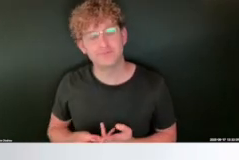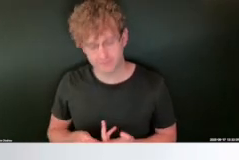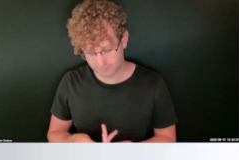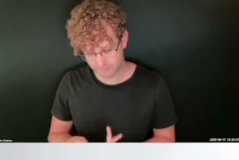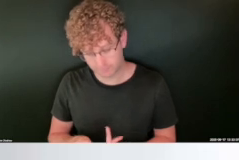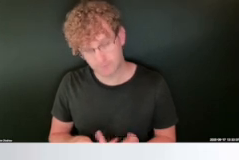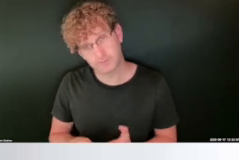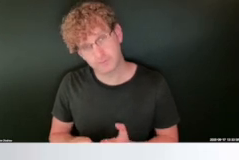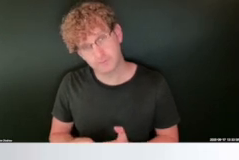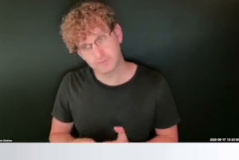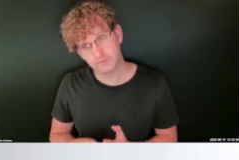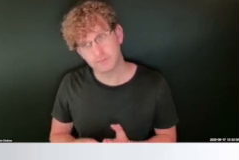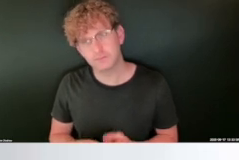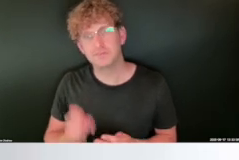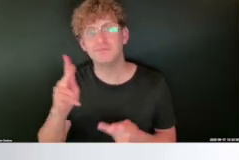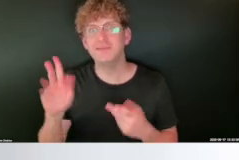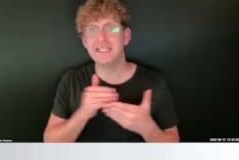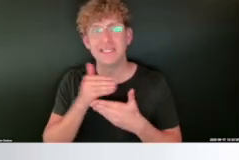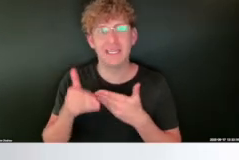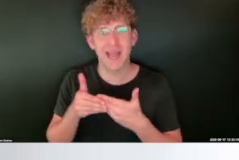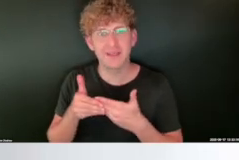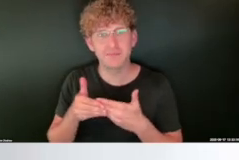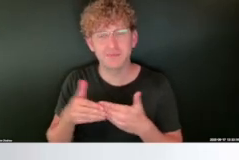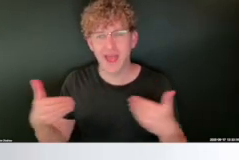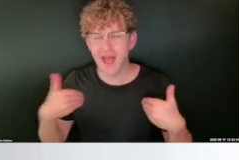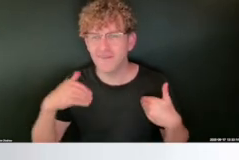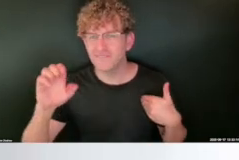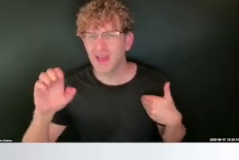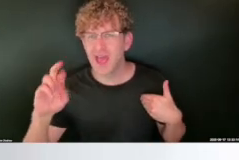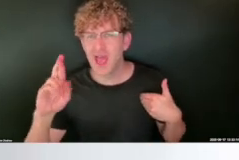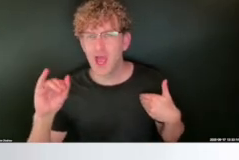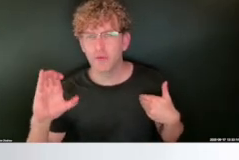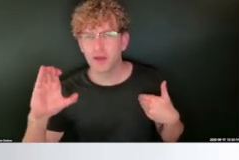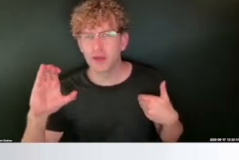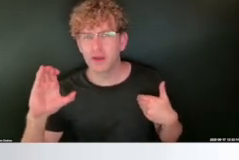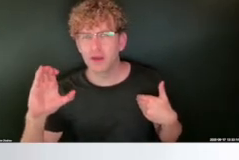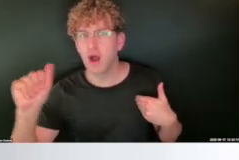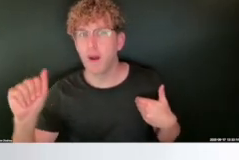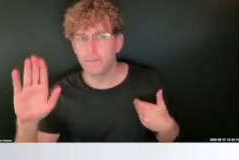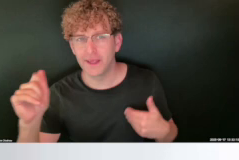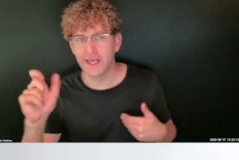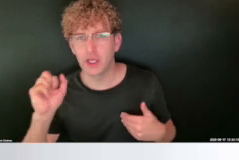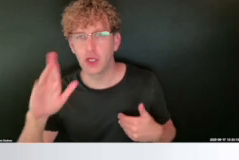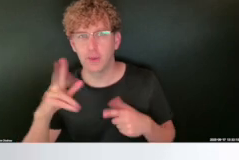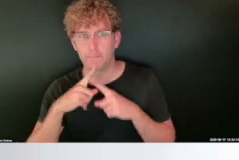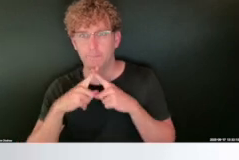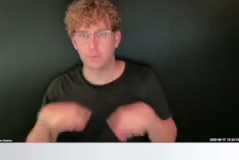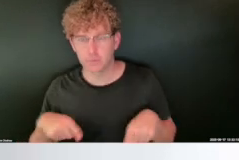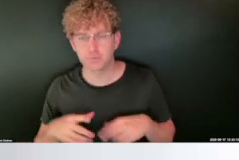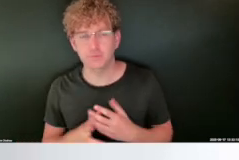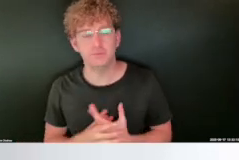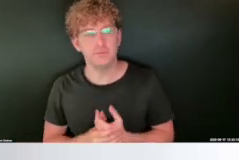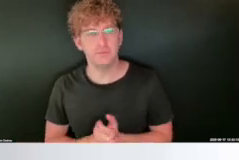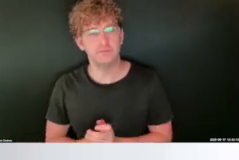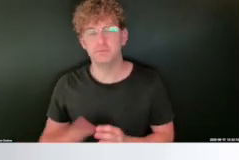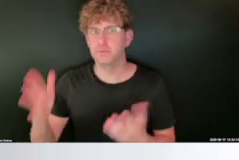All right, next I think we have Erica Baker. I am about to unmute you. Oh, someone else did it for me. Thank you. This is